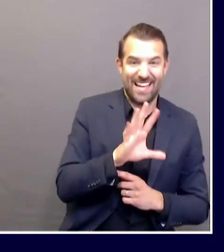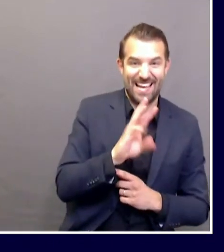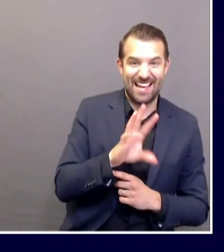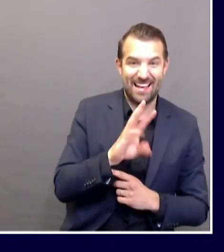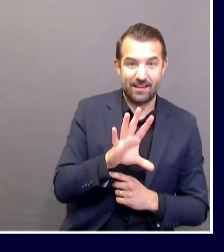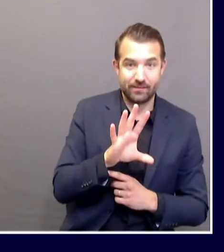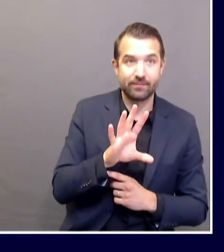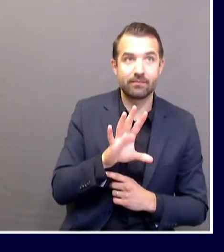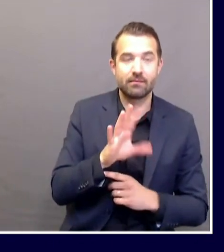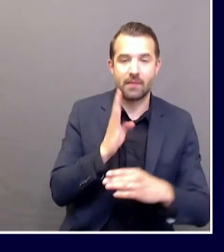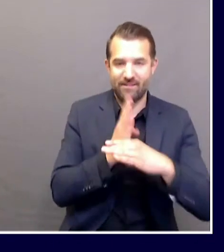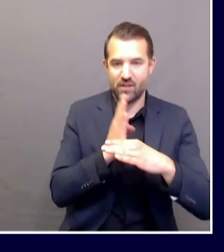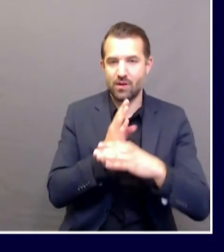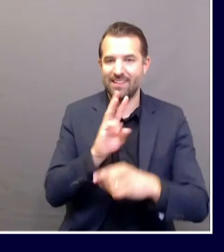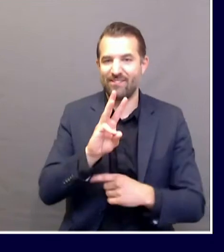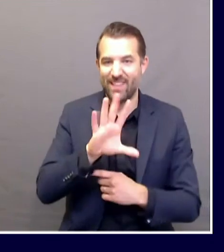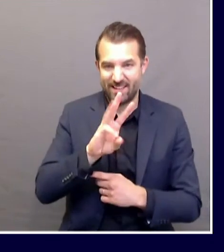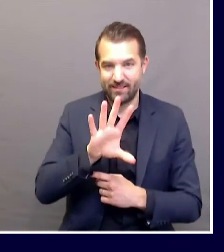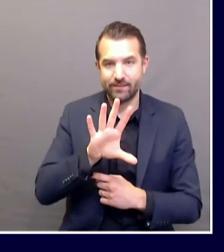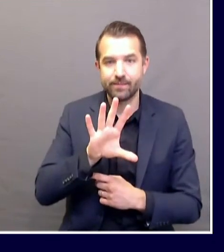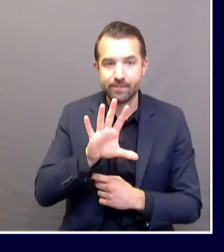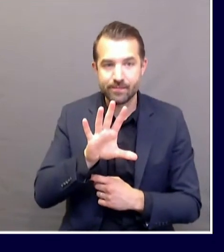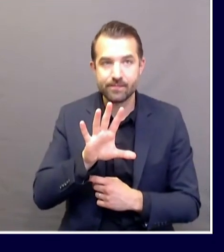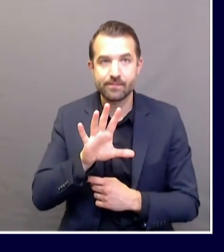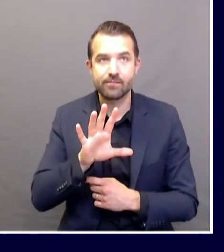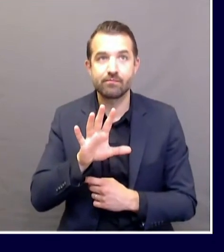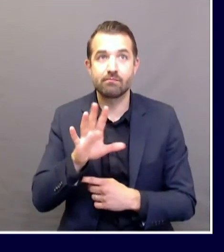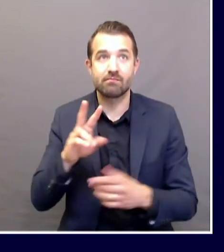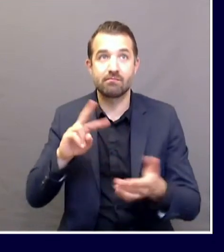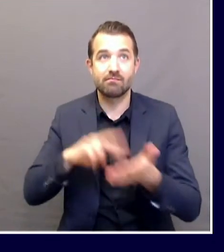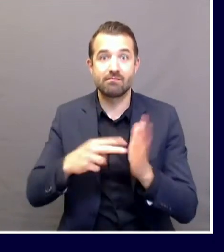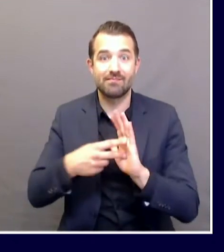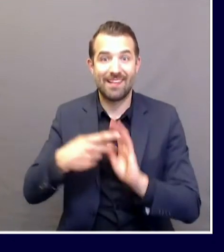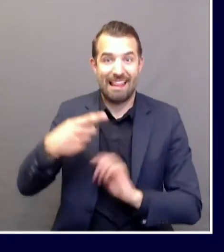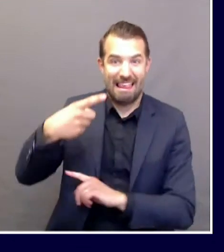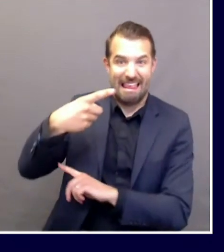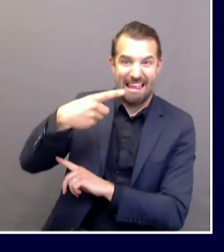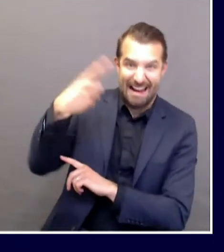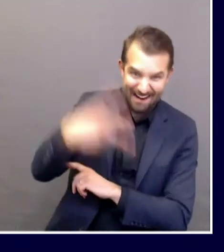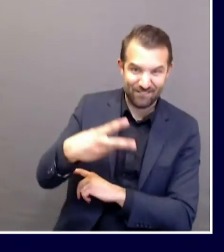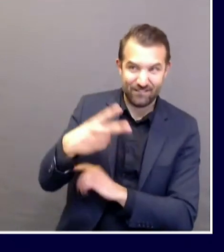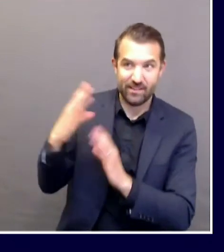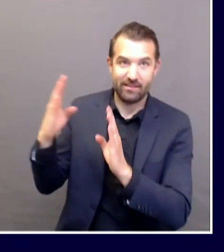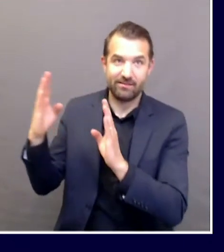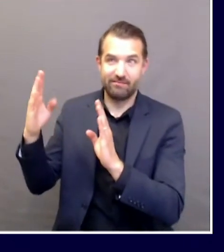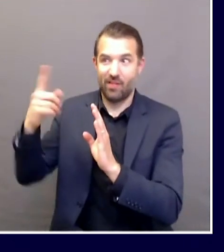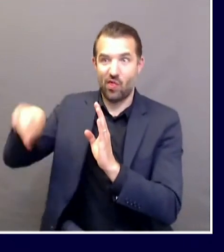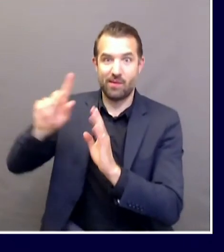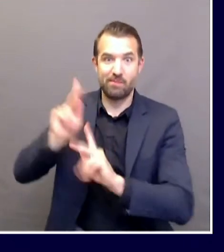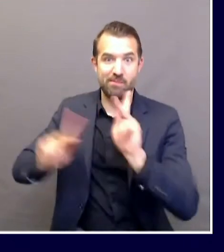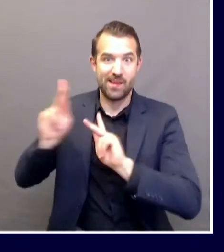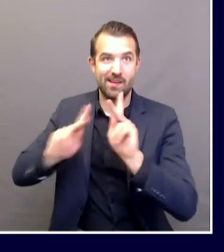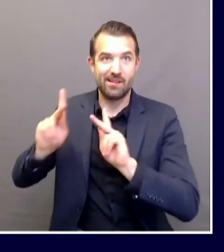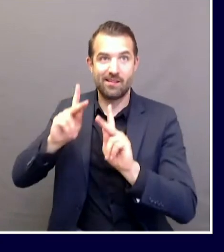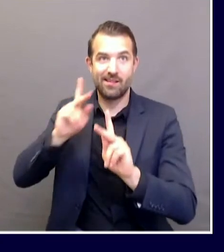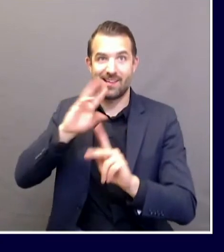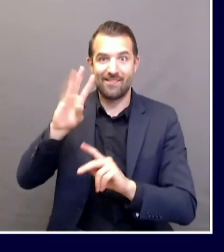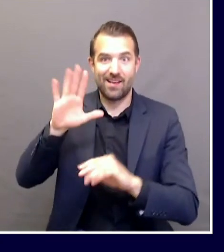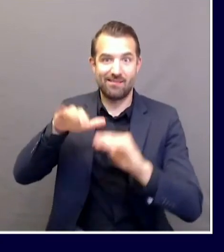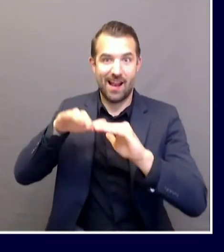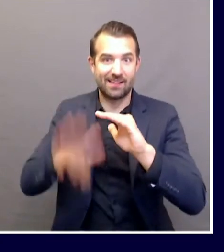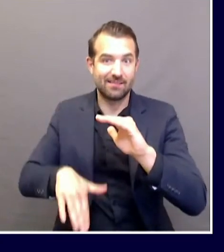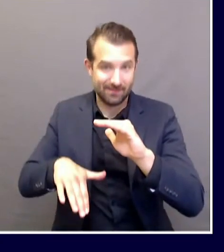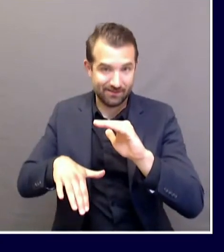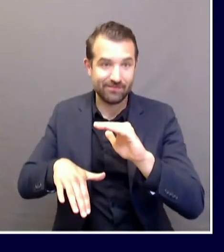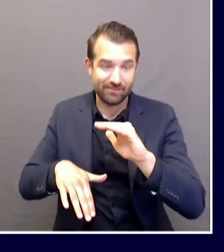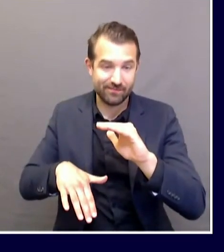that half of the people who are hospitalized now are under the age of 65, 66. Back before then, back in